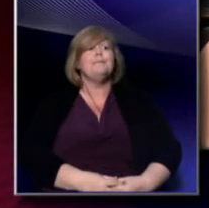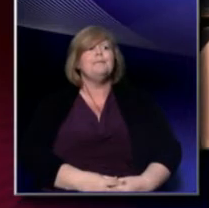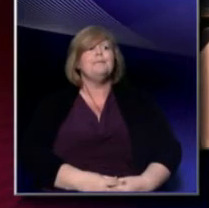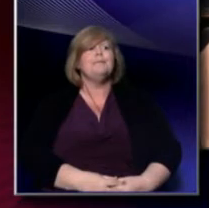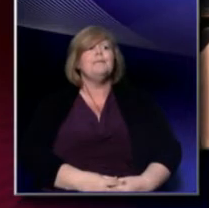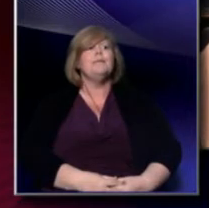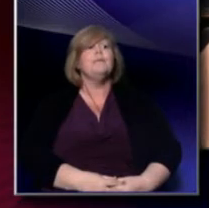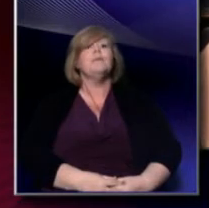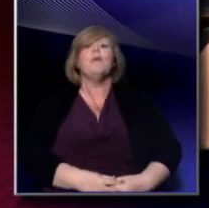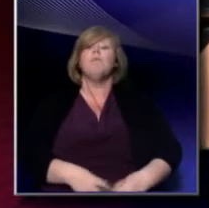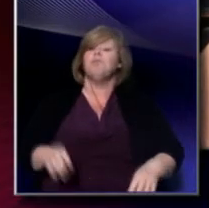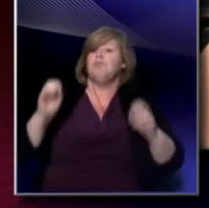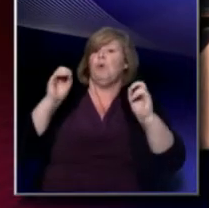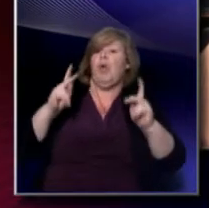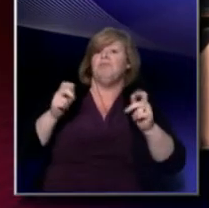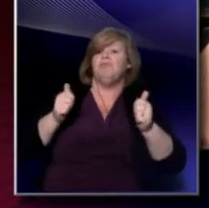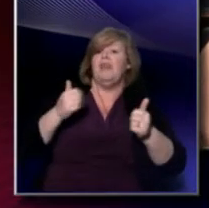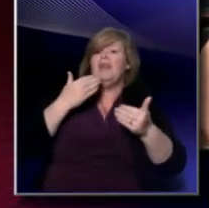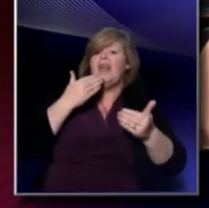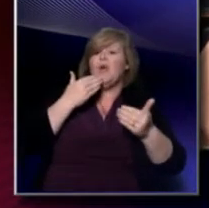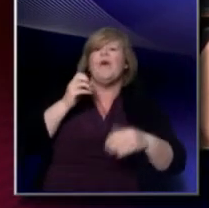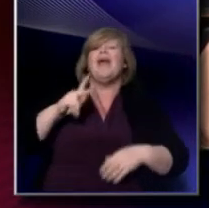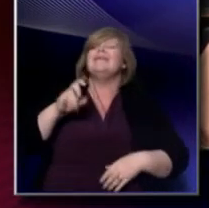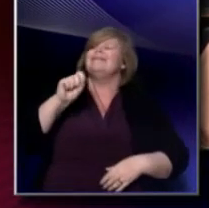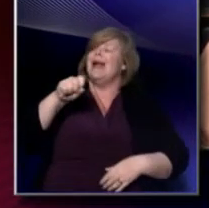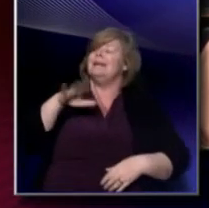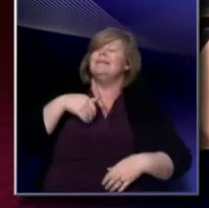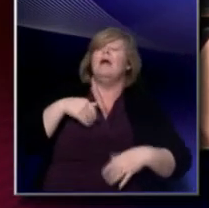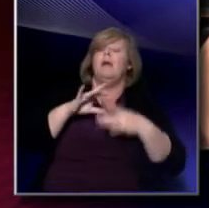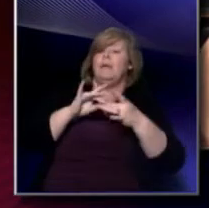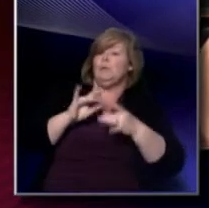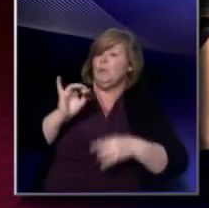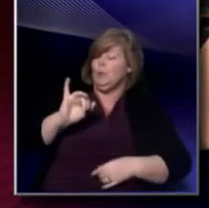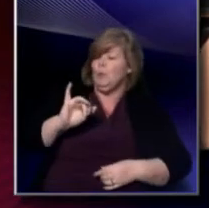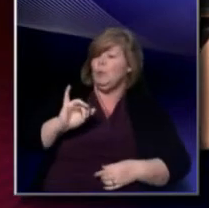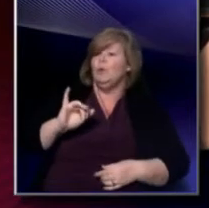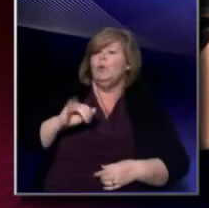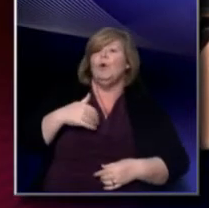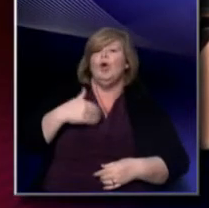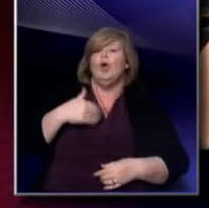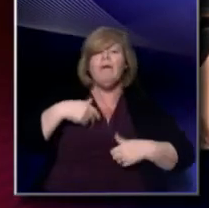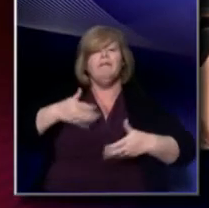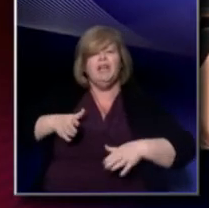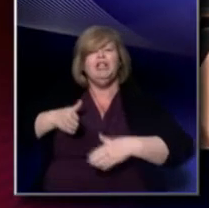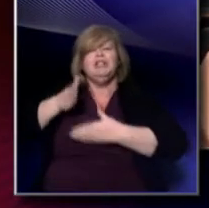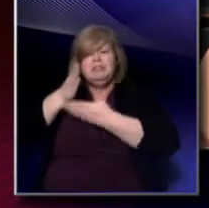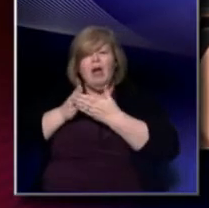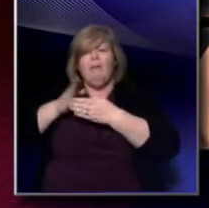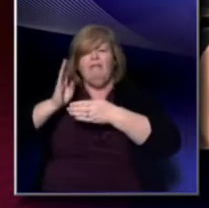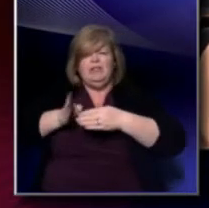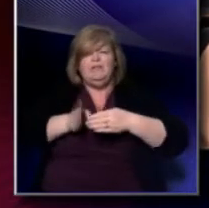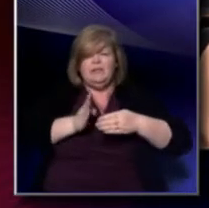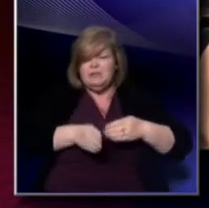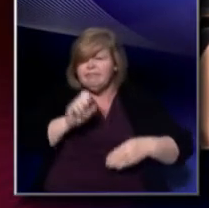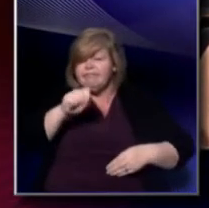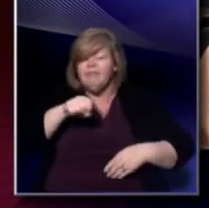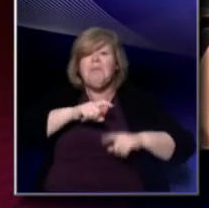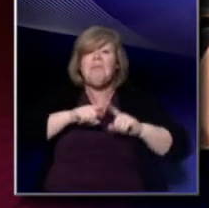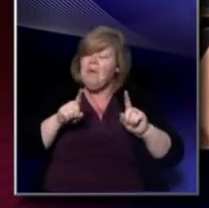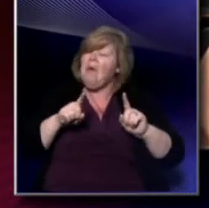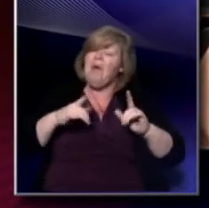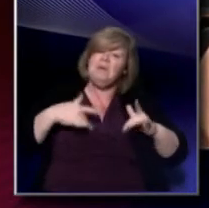Okay. Thank you. I do want to say that we have some good initiatives coming up in the, that we needed to, but we have some good